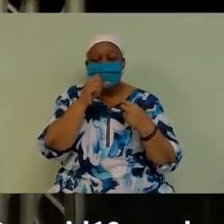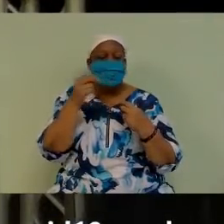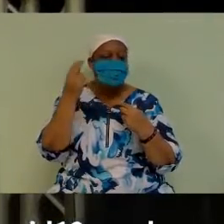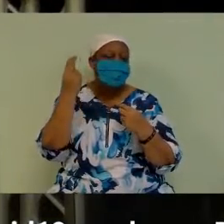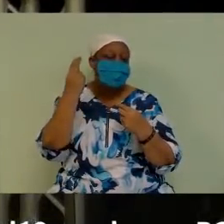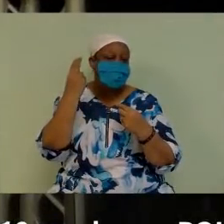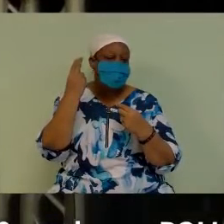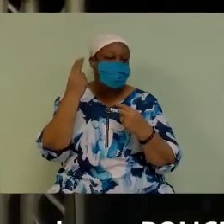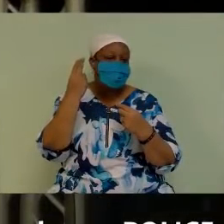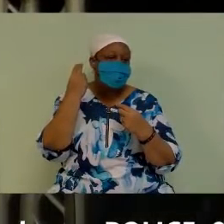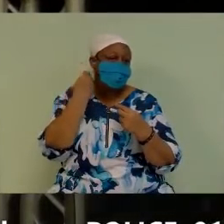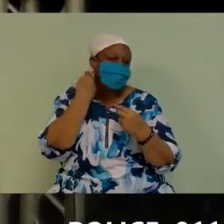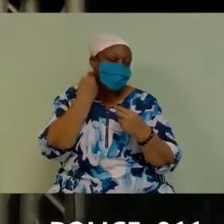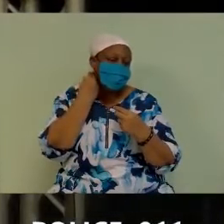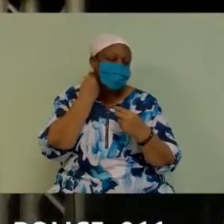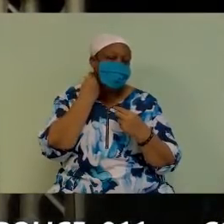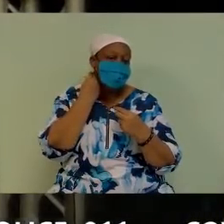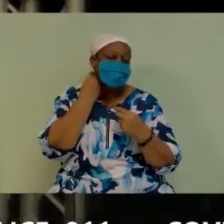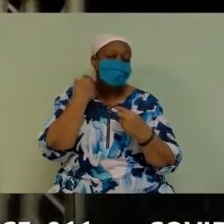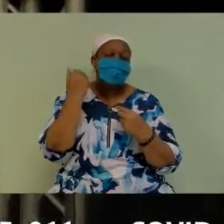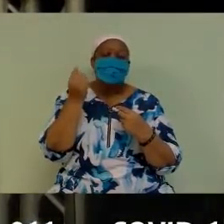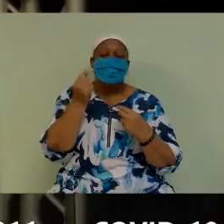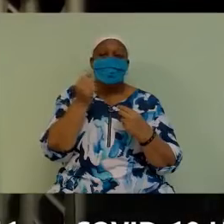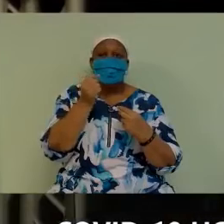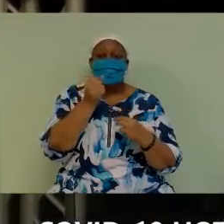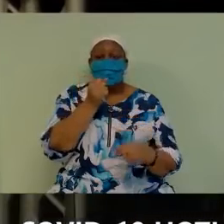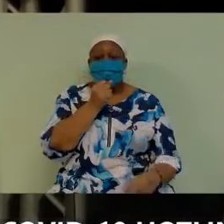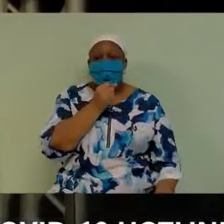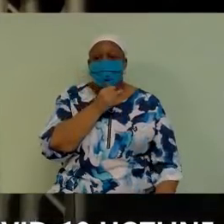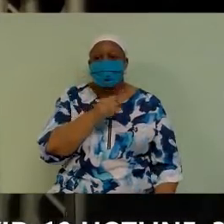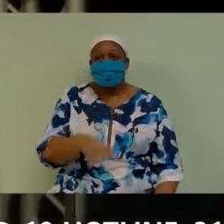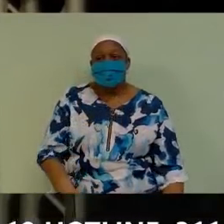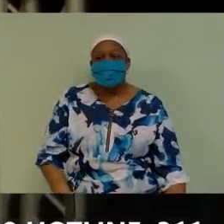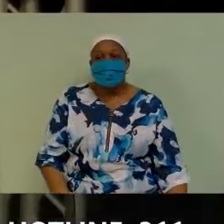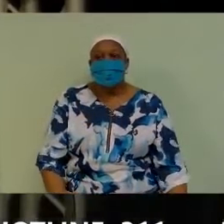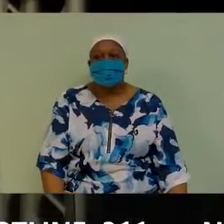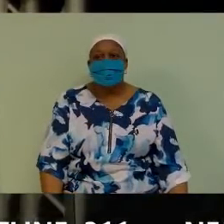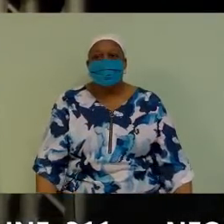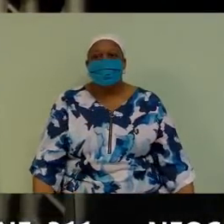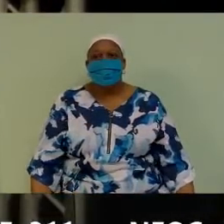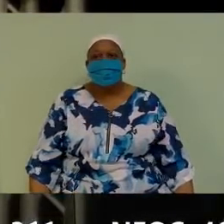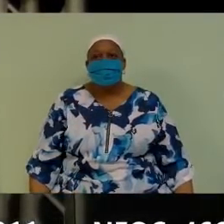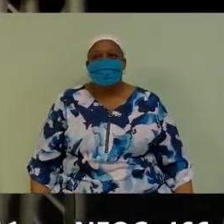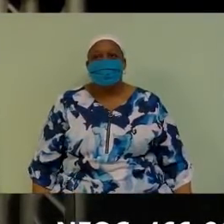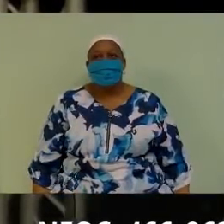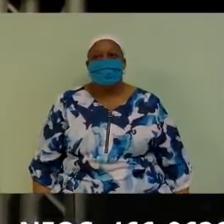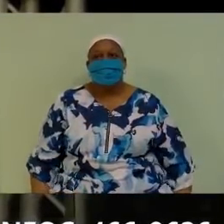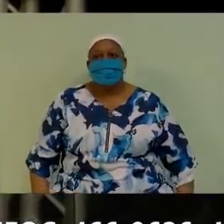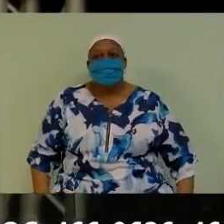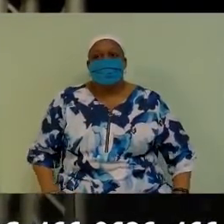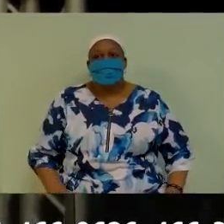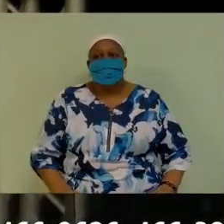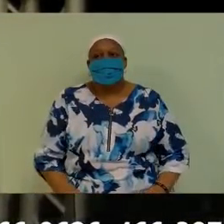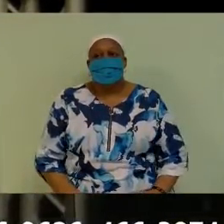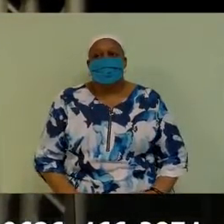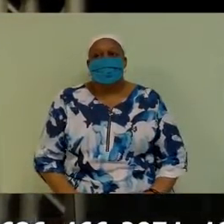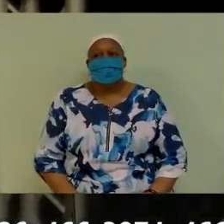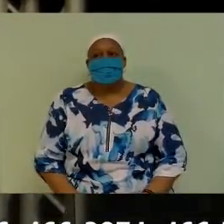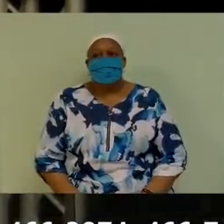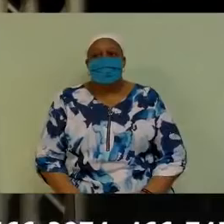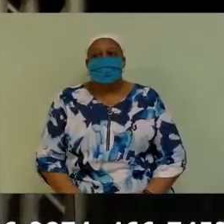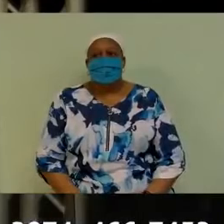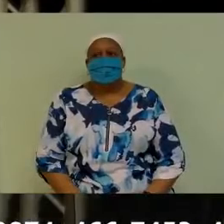load, and these are the persons who are most infectious. It is also known that the virus can be transmitted in